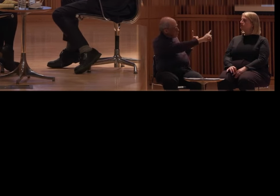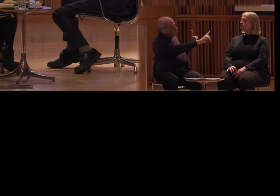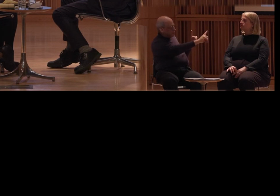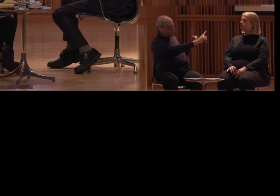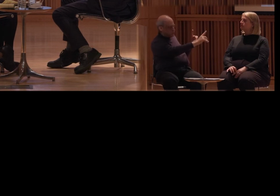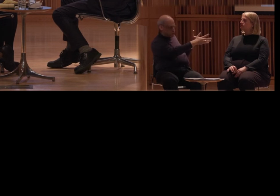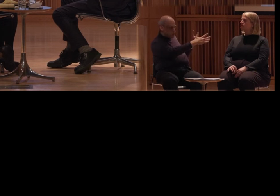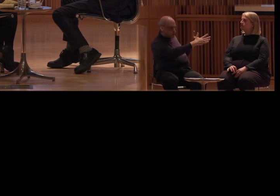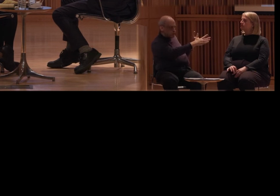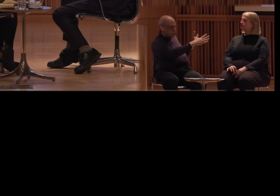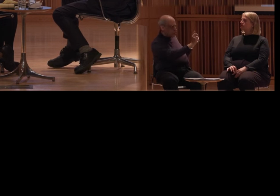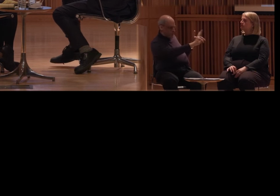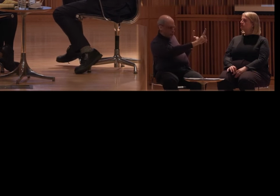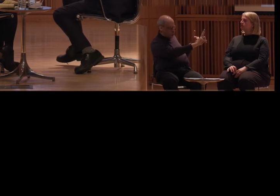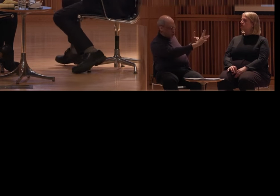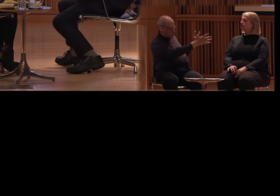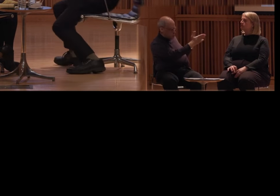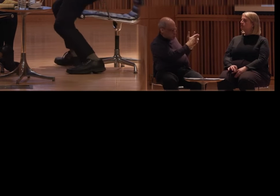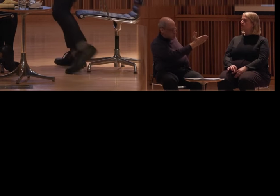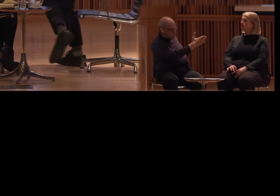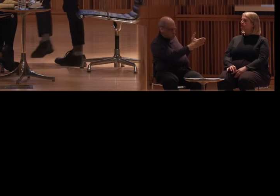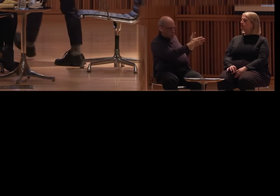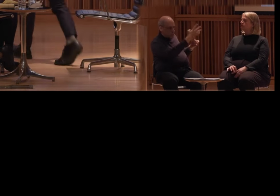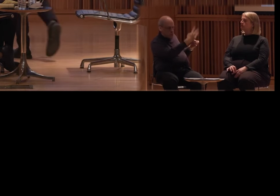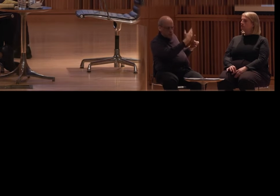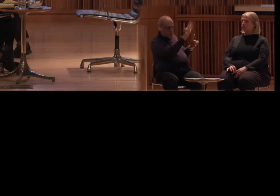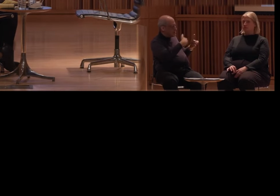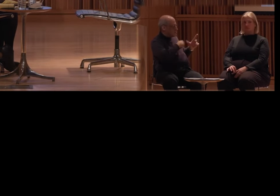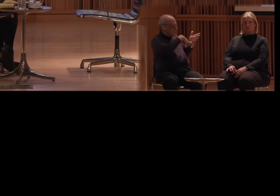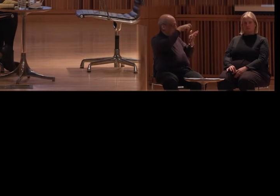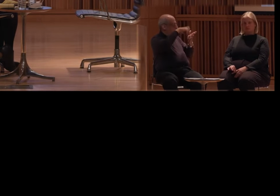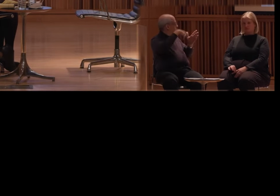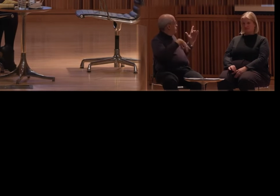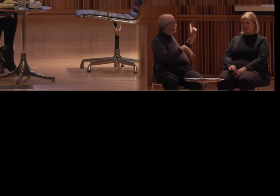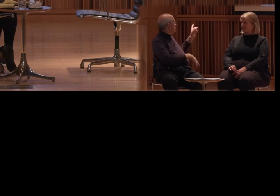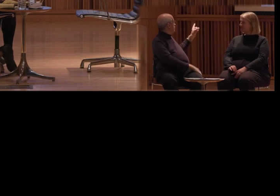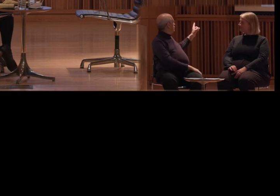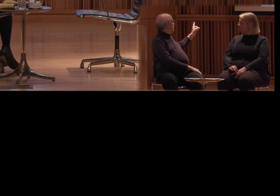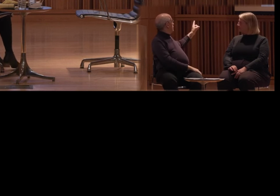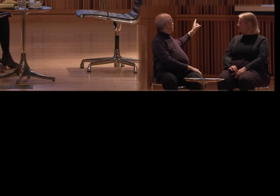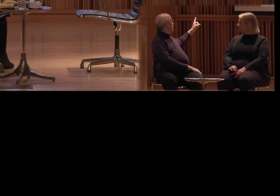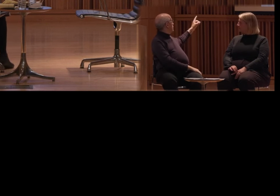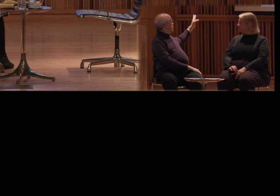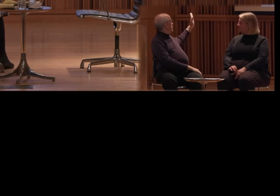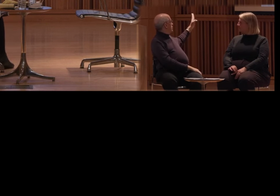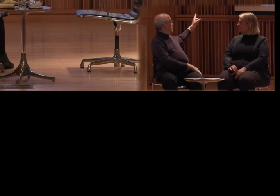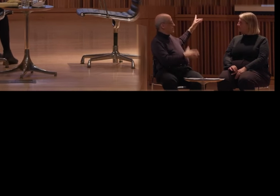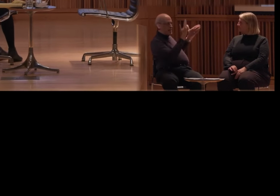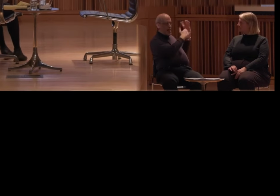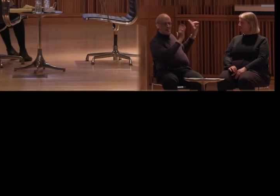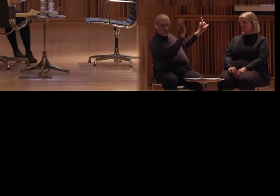don't know, around November 2020, I'll just jump up and down here, like around here,